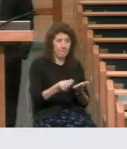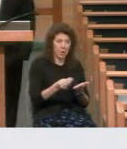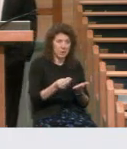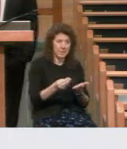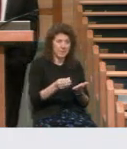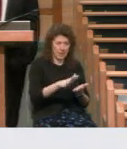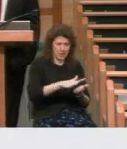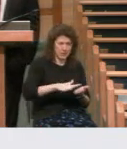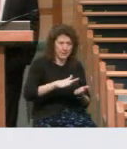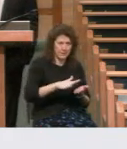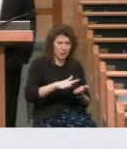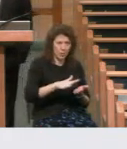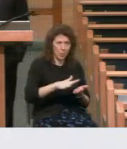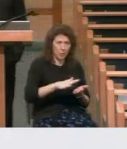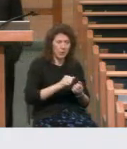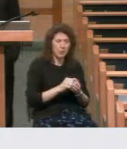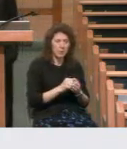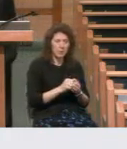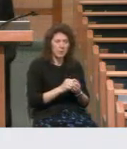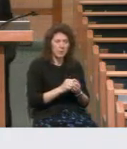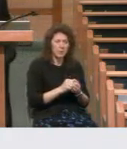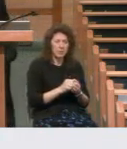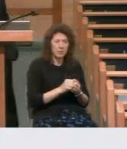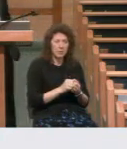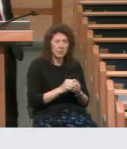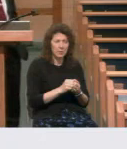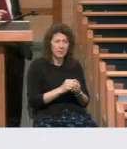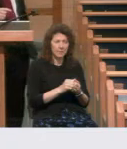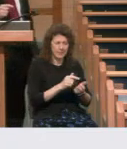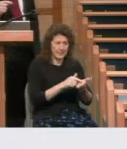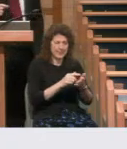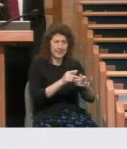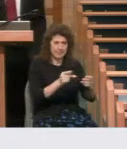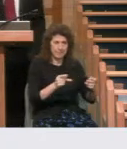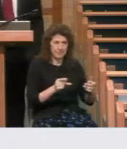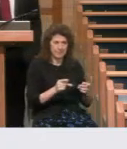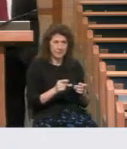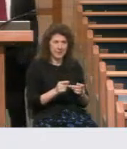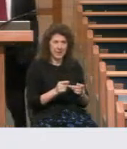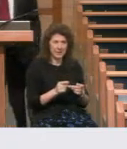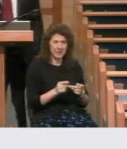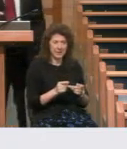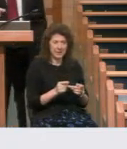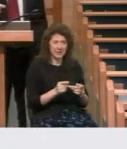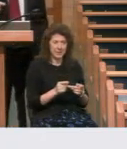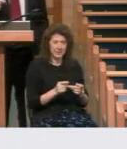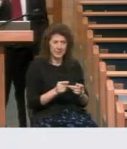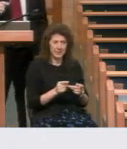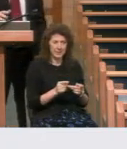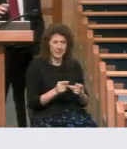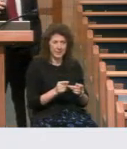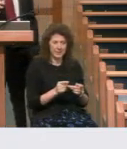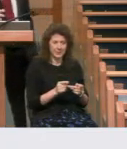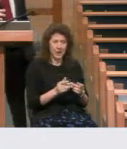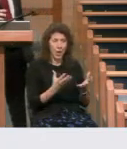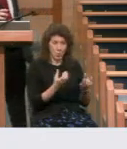Yes. He's wanting to purchase this threshing floor. I gotta be careful. That can be a tongue twister early in the morning. So he